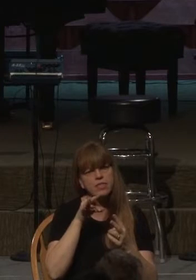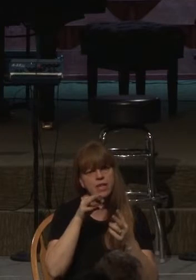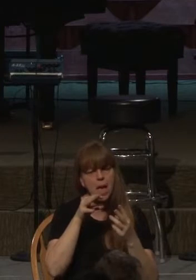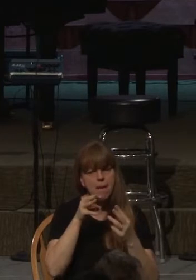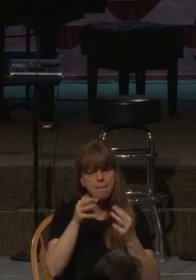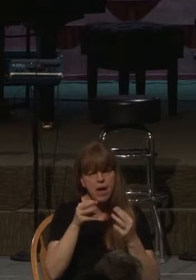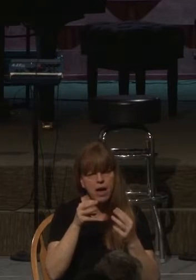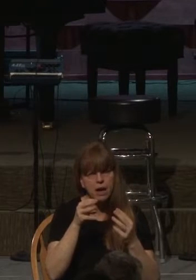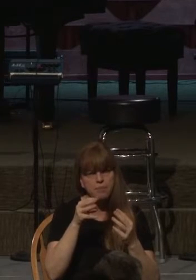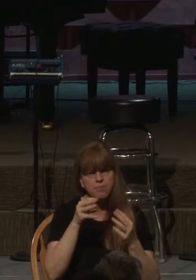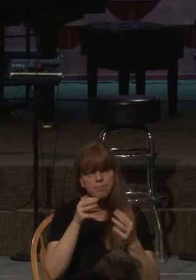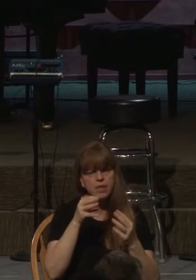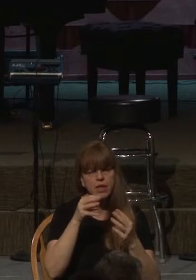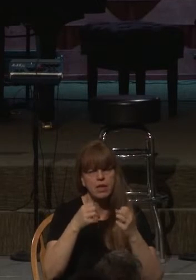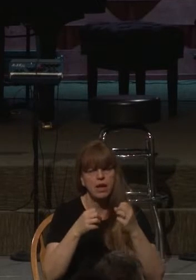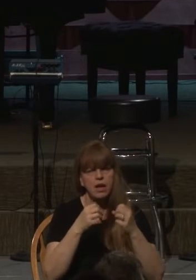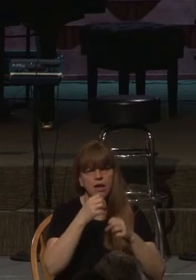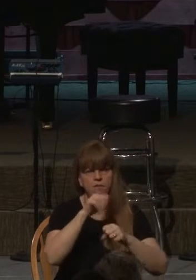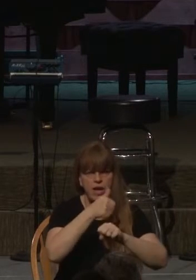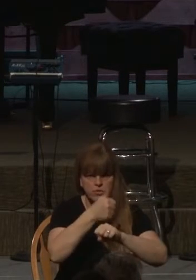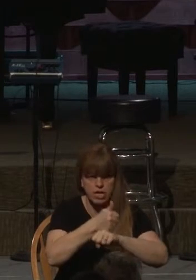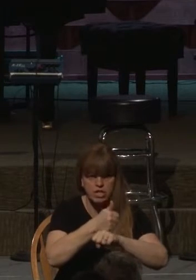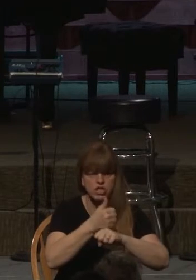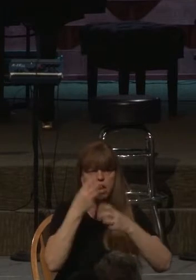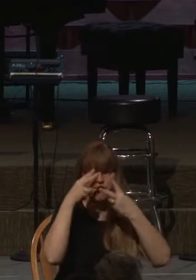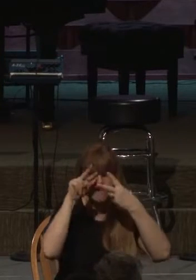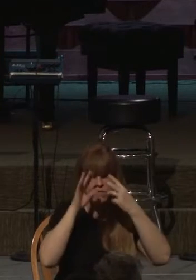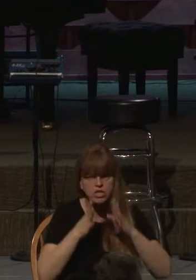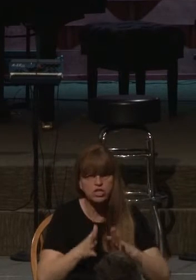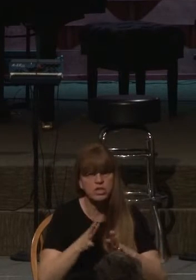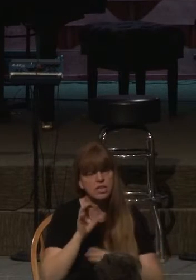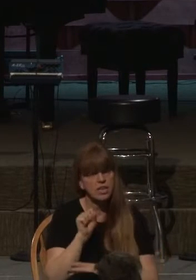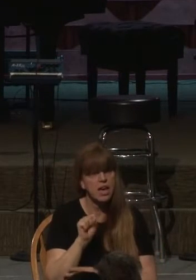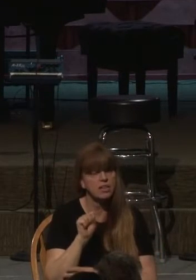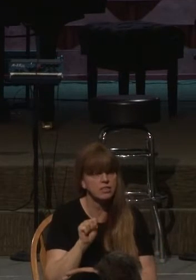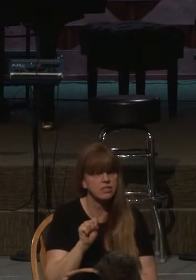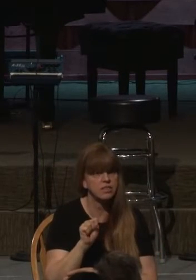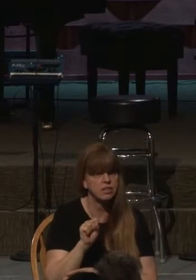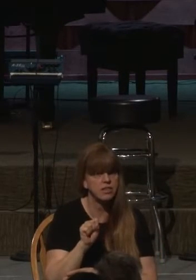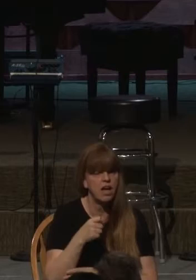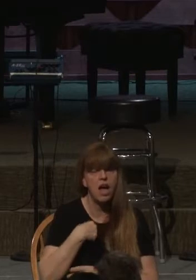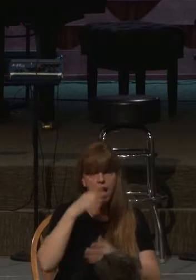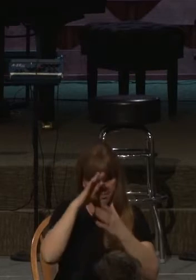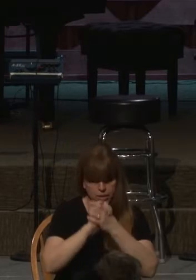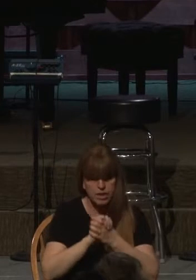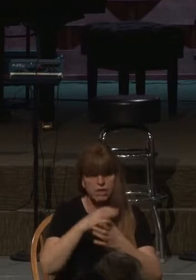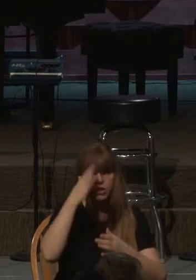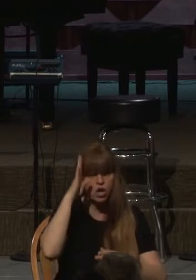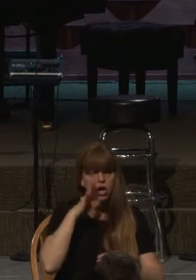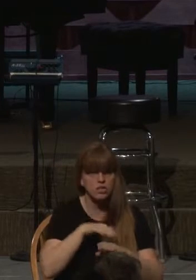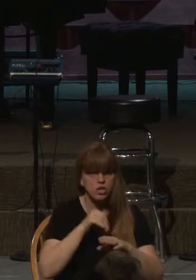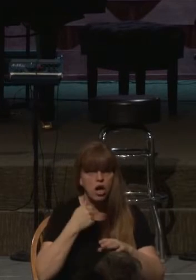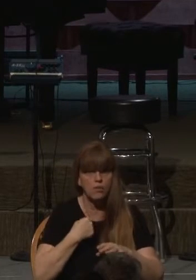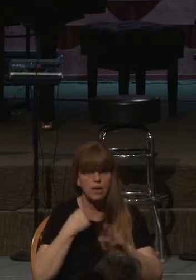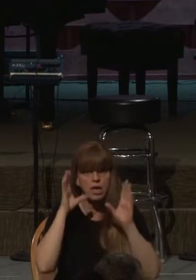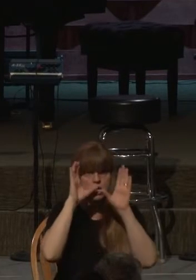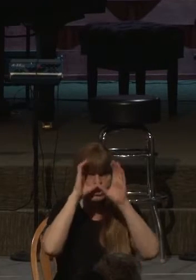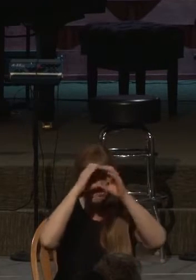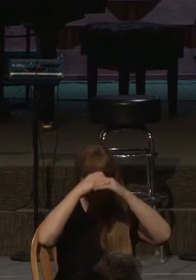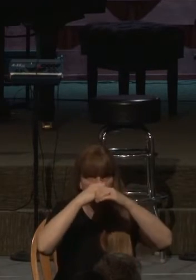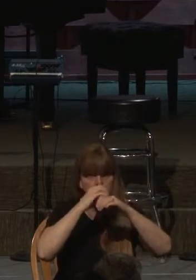is my bigger yes. It is that which I believe God has called me to focus